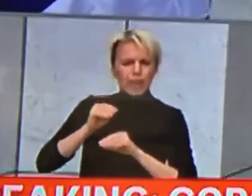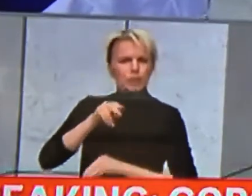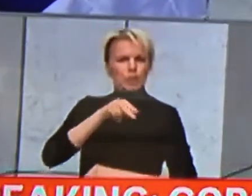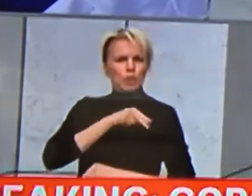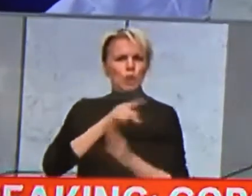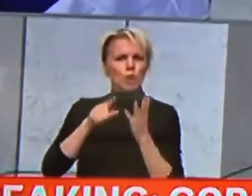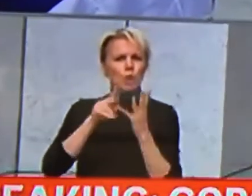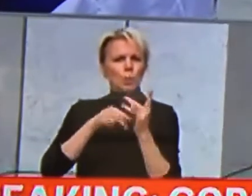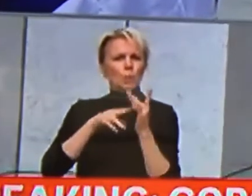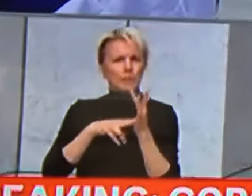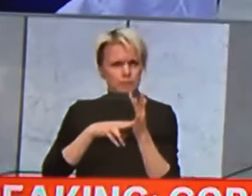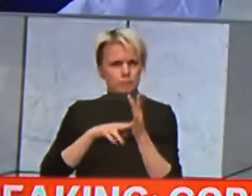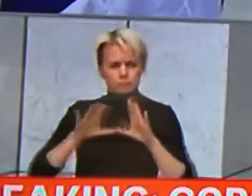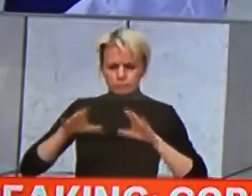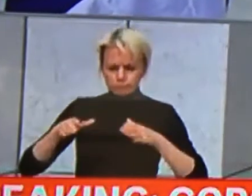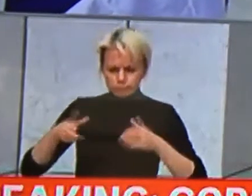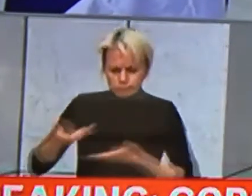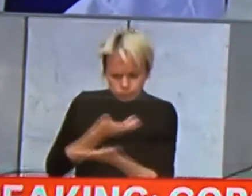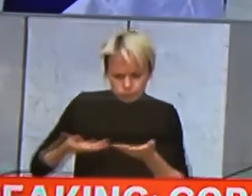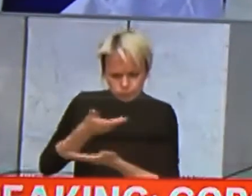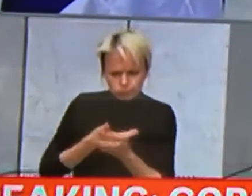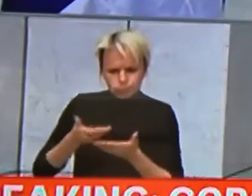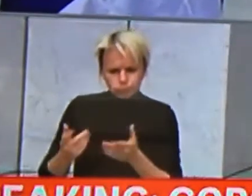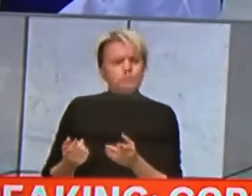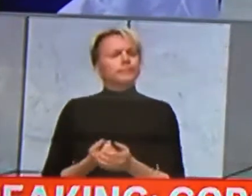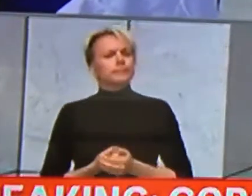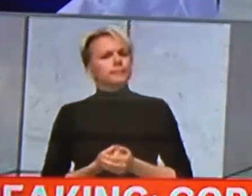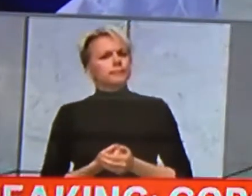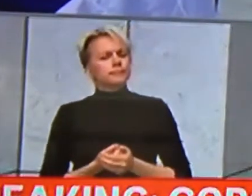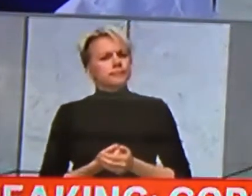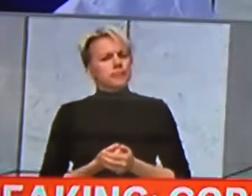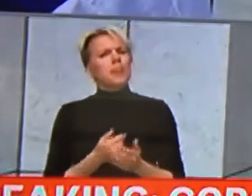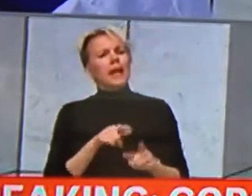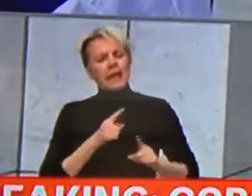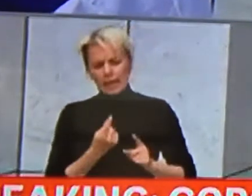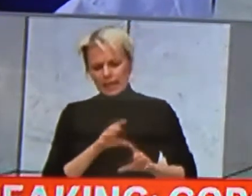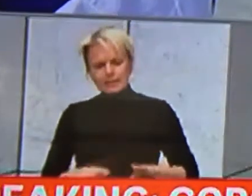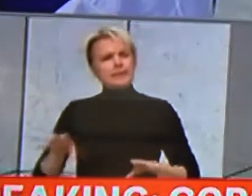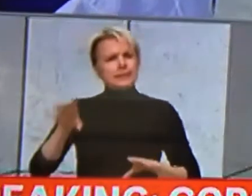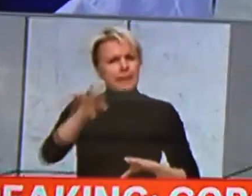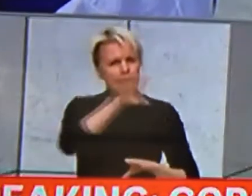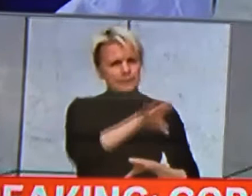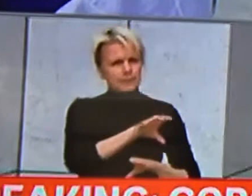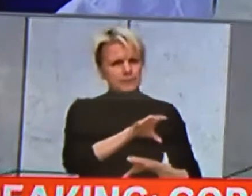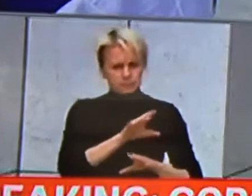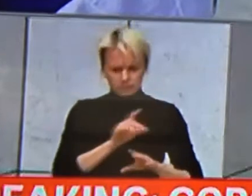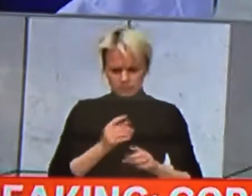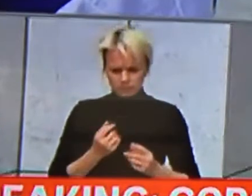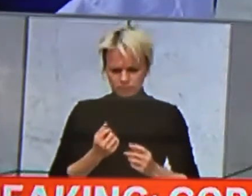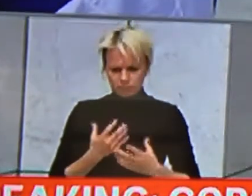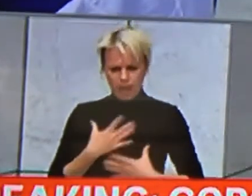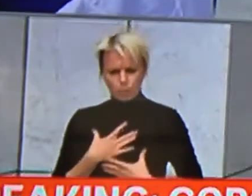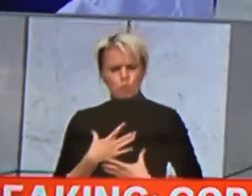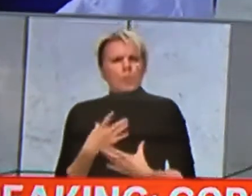that we agreed this morning. In each of the states and territories, they will be pursuing their own